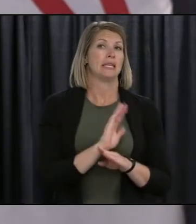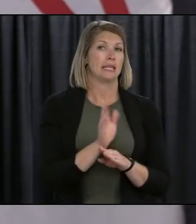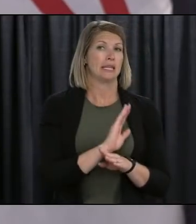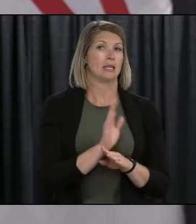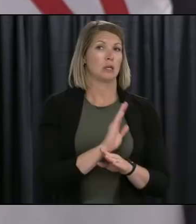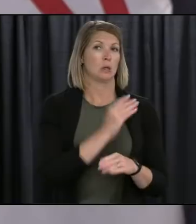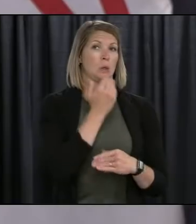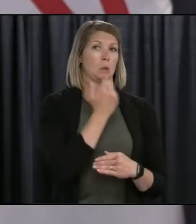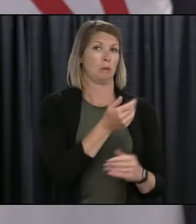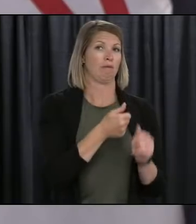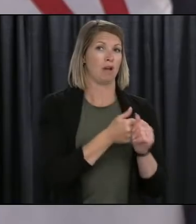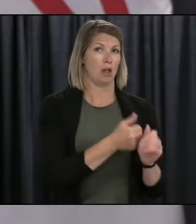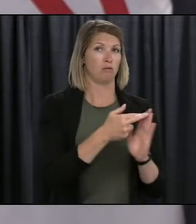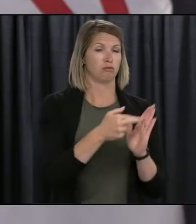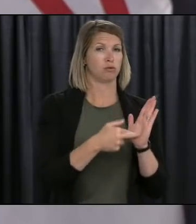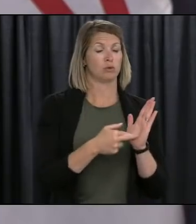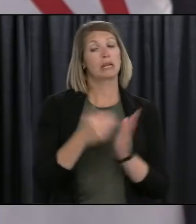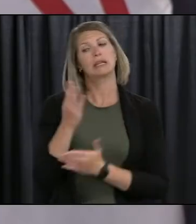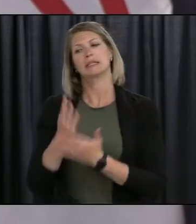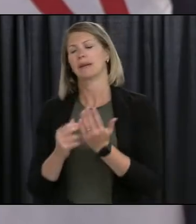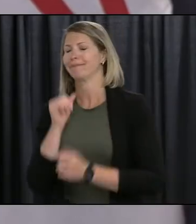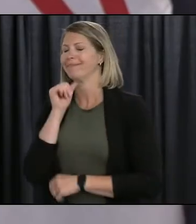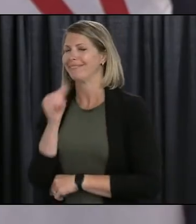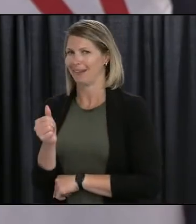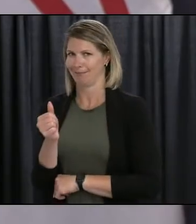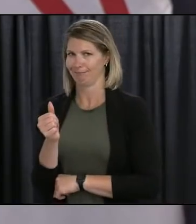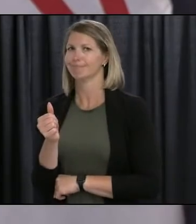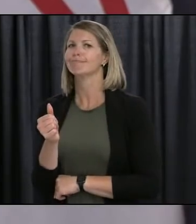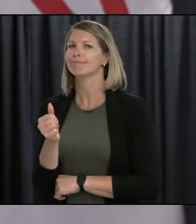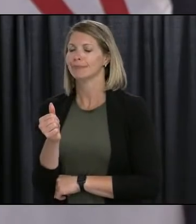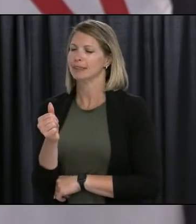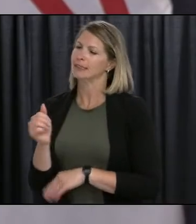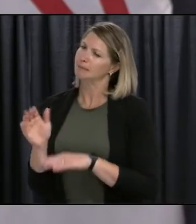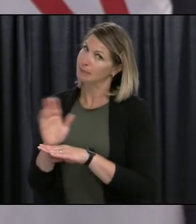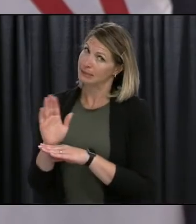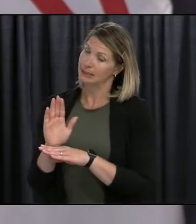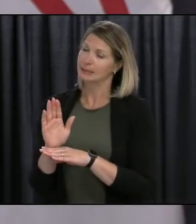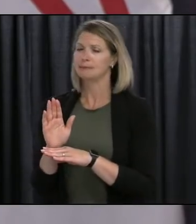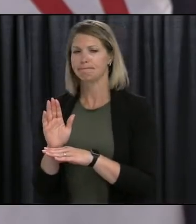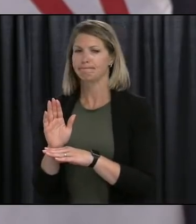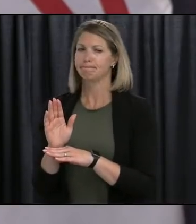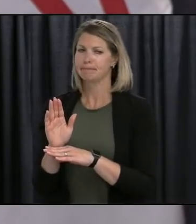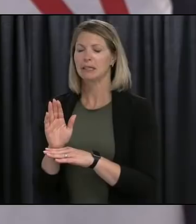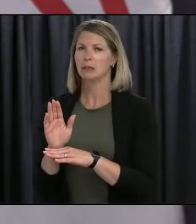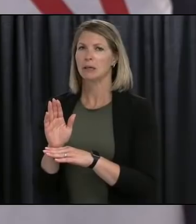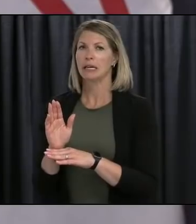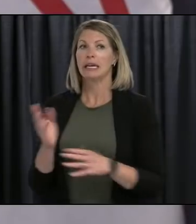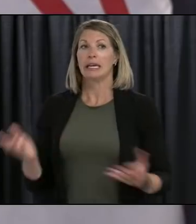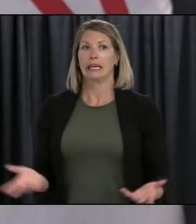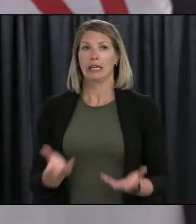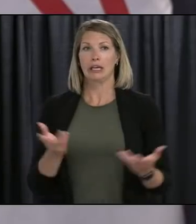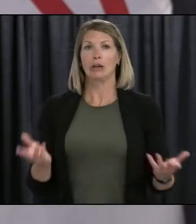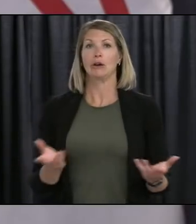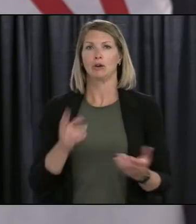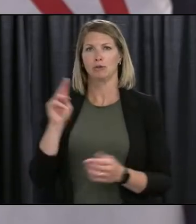media reports that simply have not. And so all of us as a province, we feel